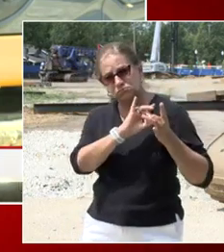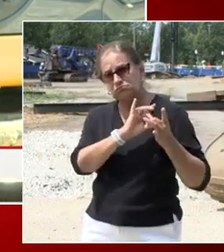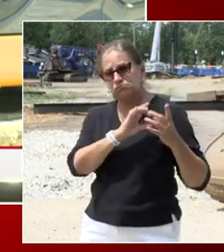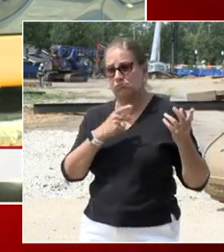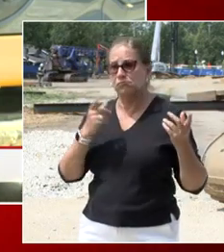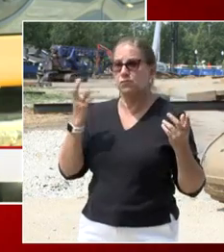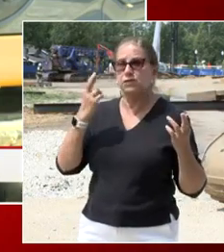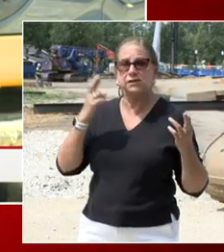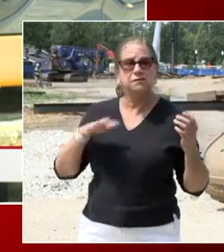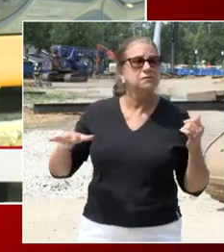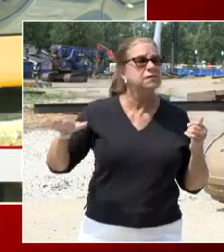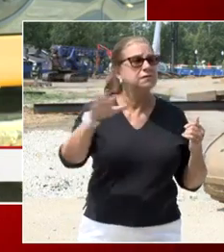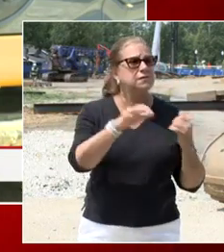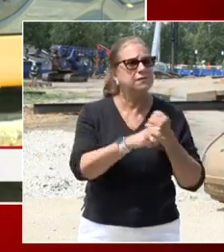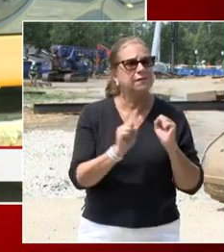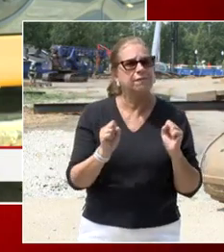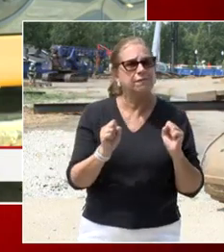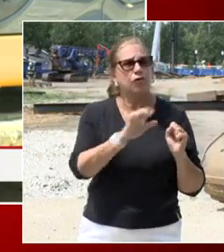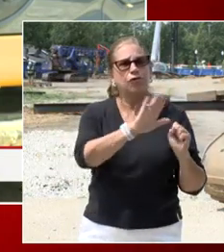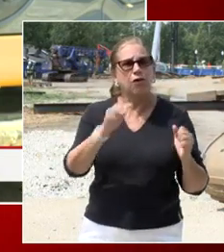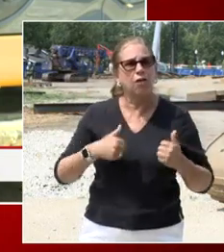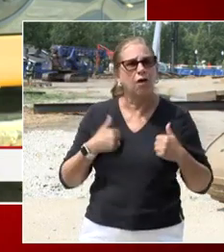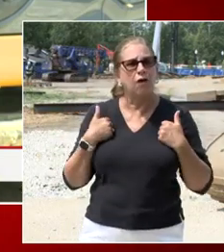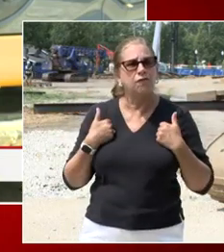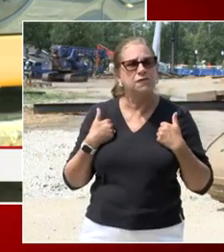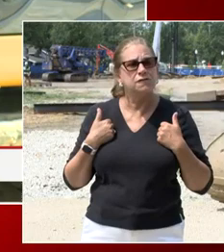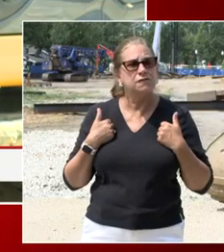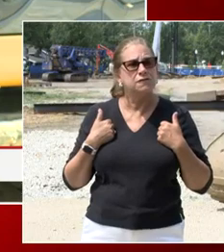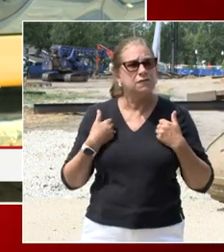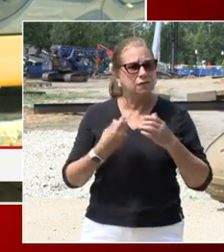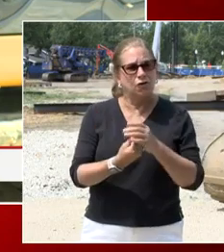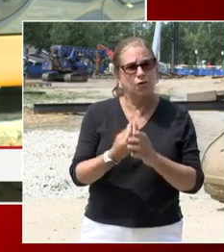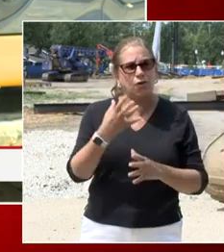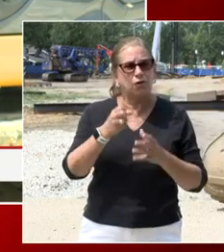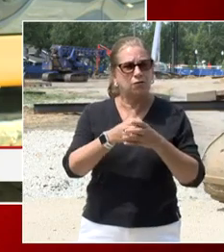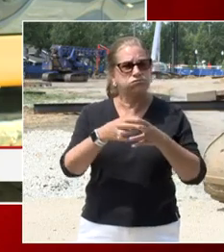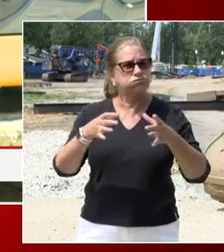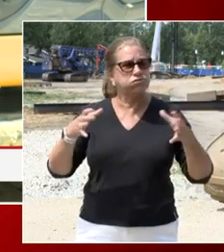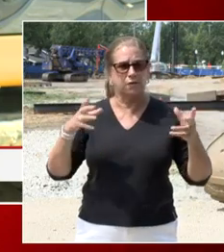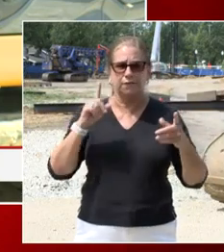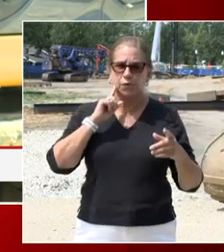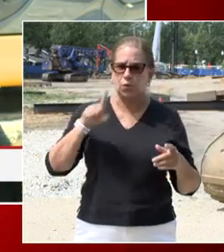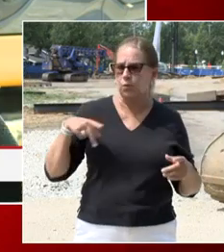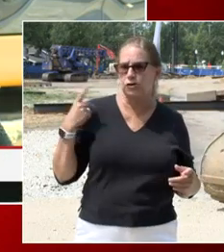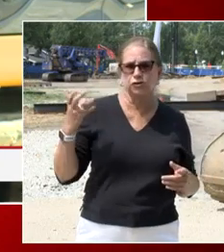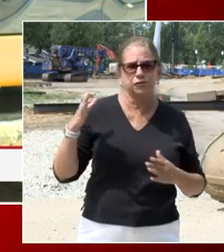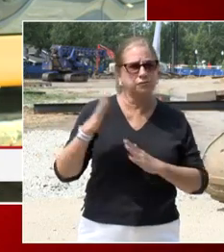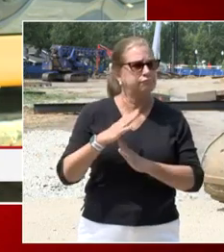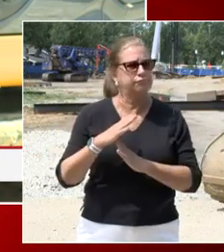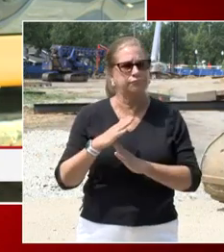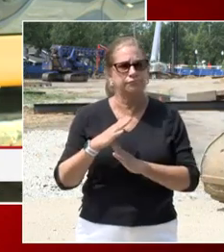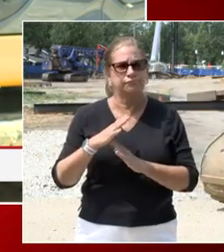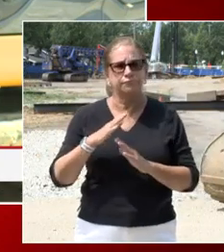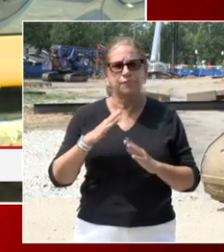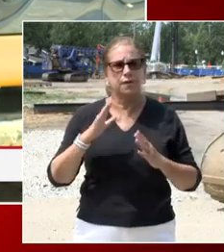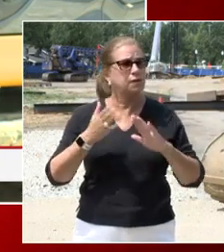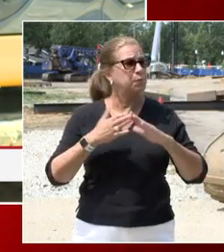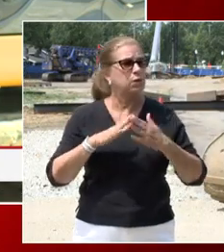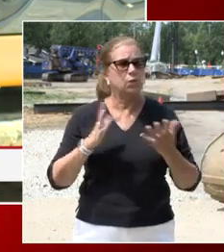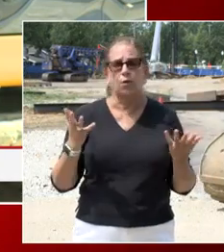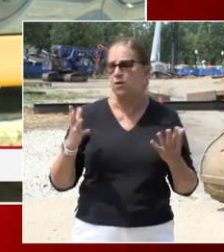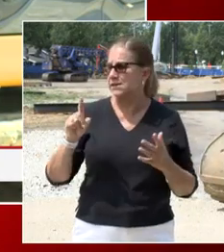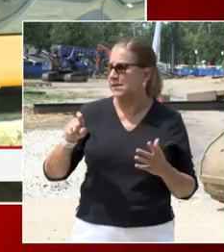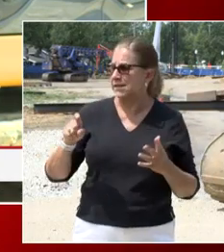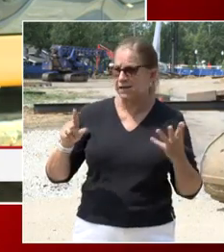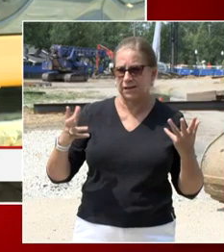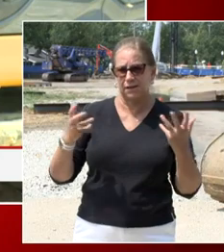grown and expanded in D.C., you've always prioritized the needs of the community. And because of that,